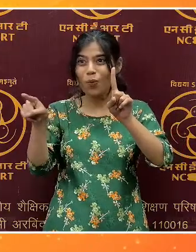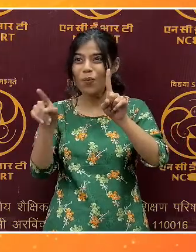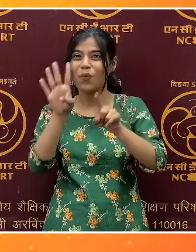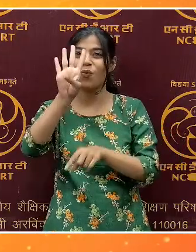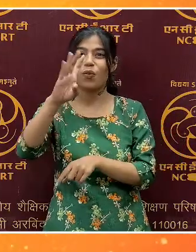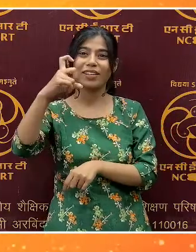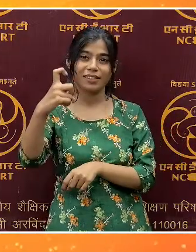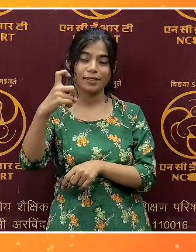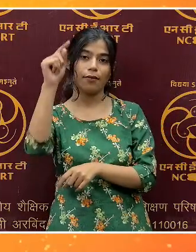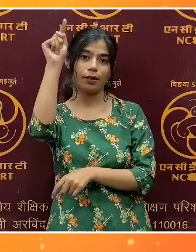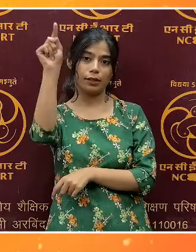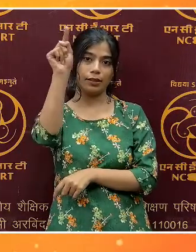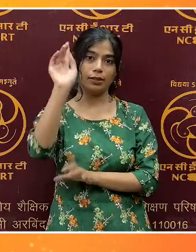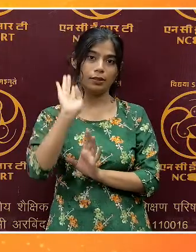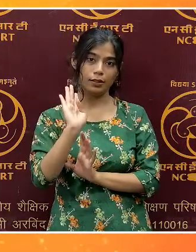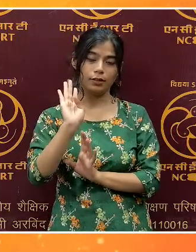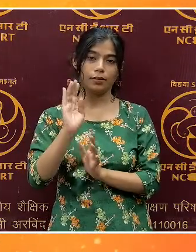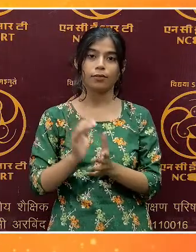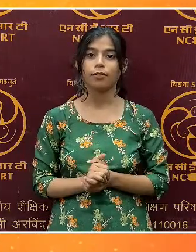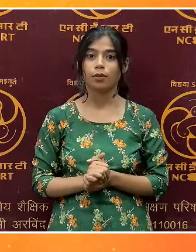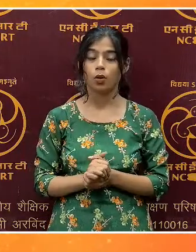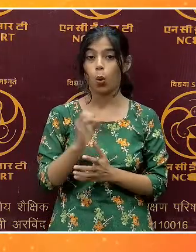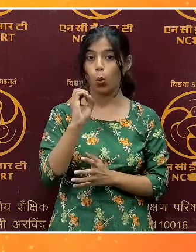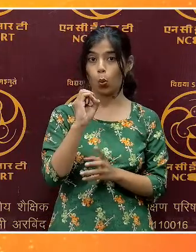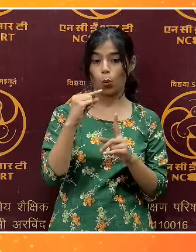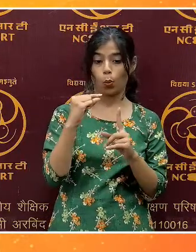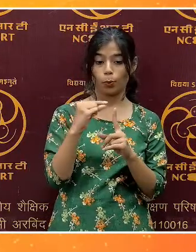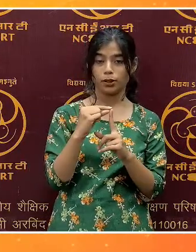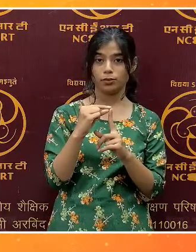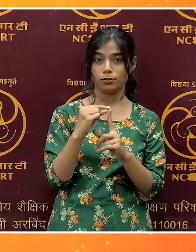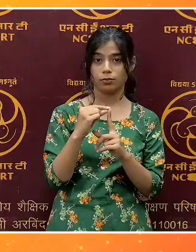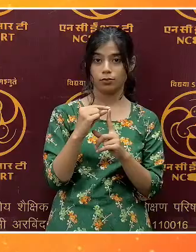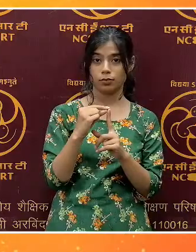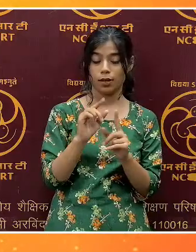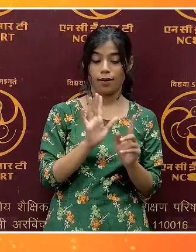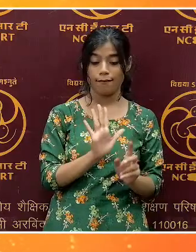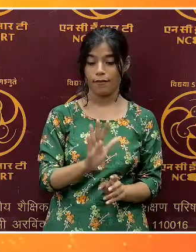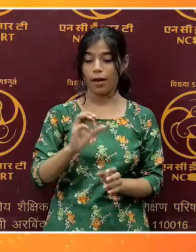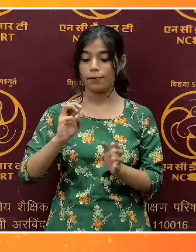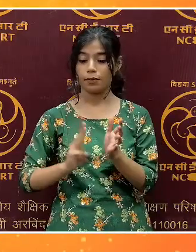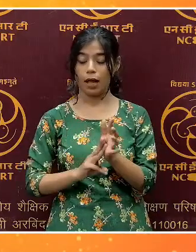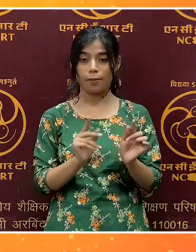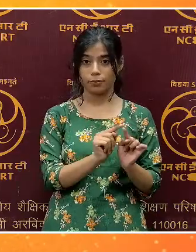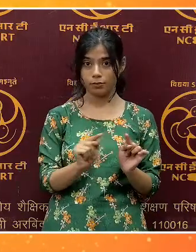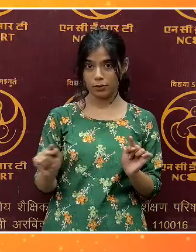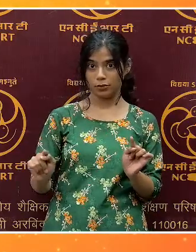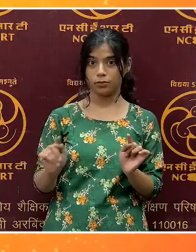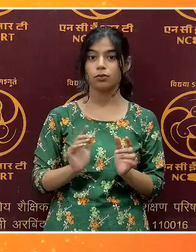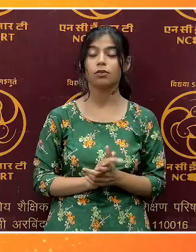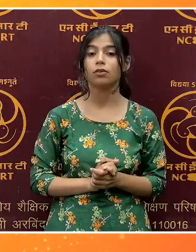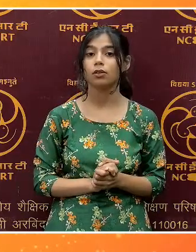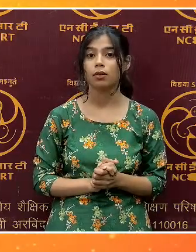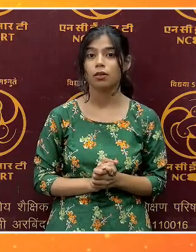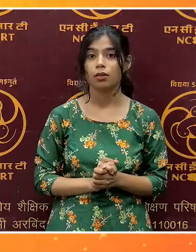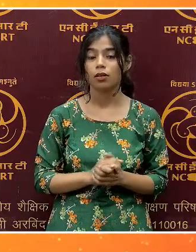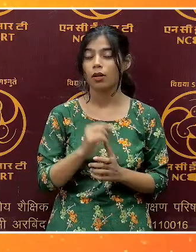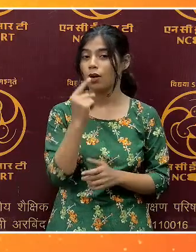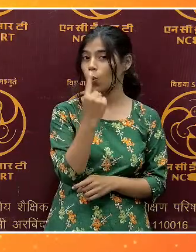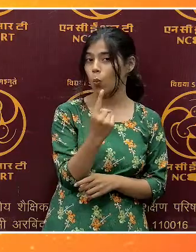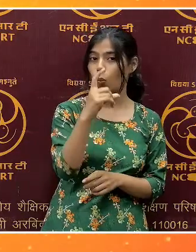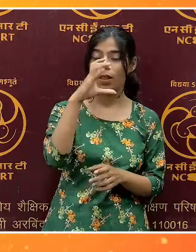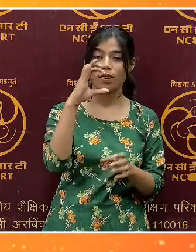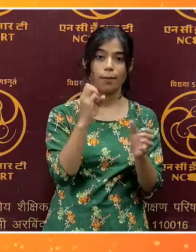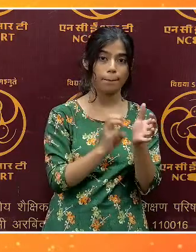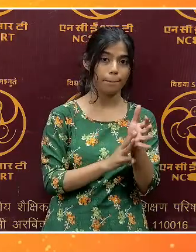degree. OP we will draw 5 centimeter, but remember our 1